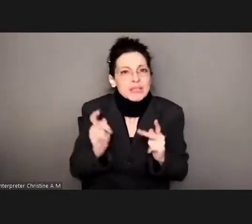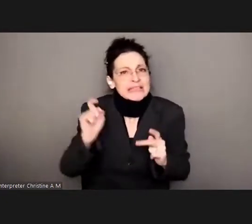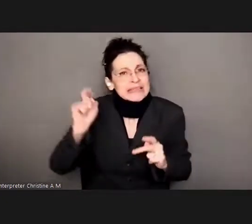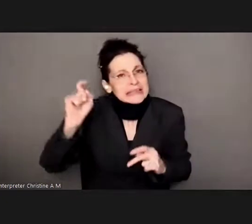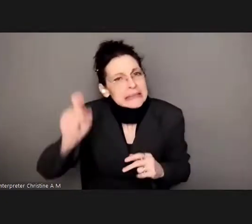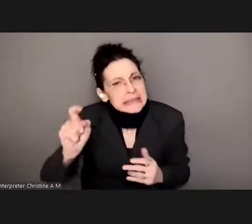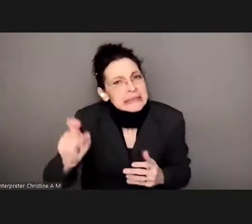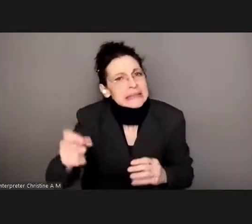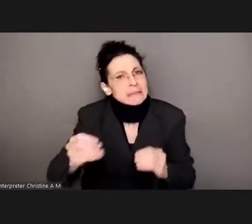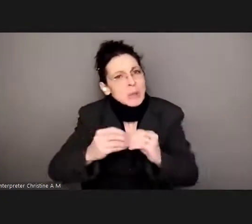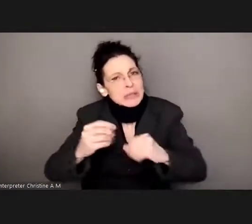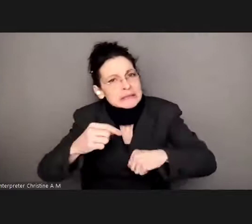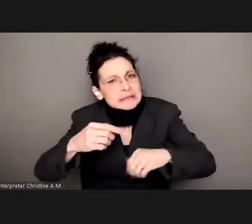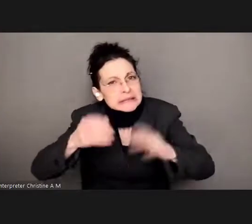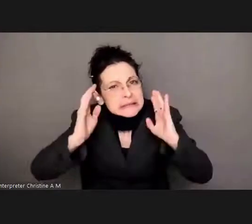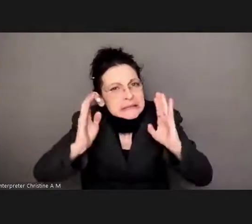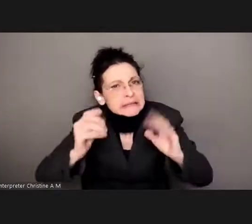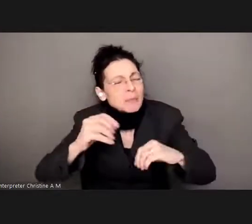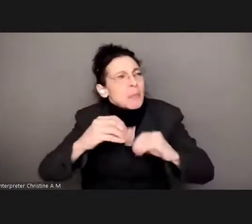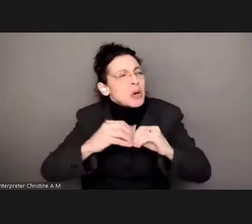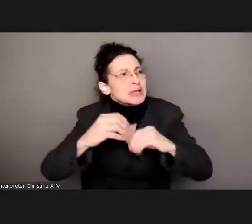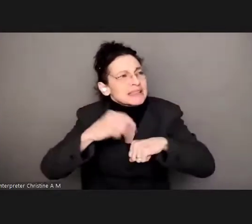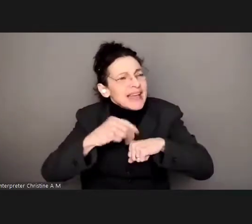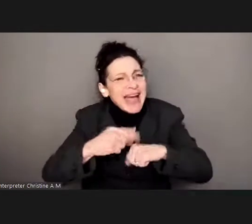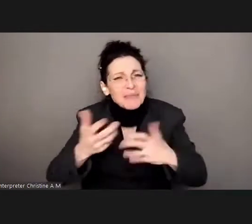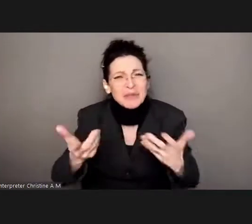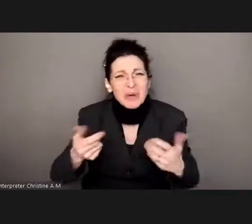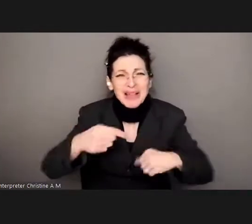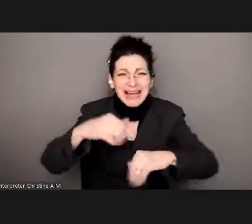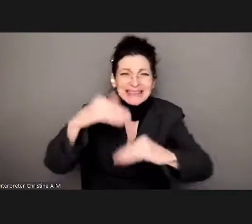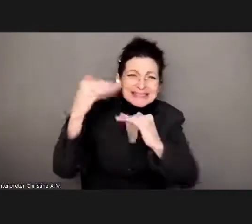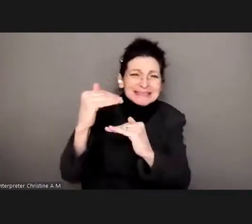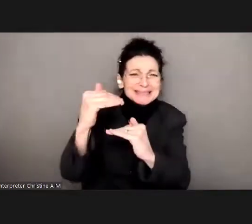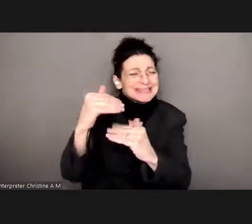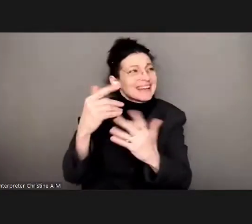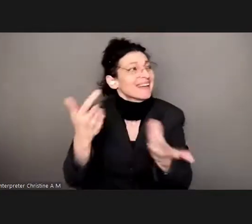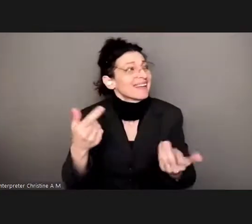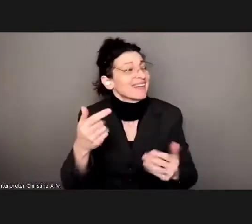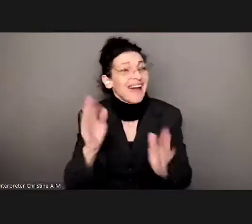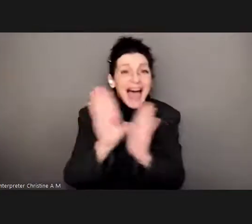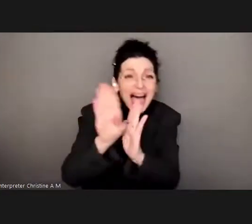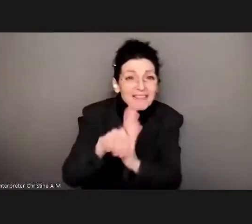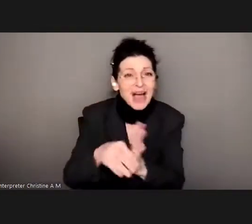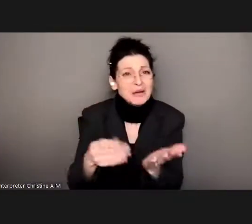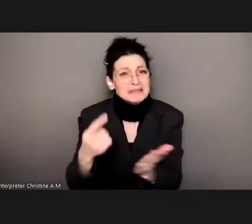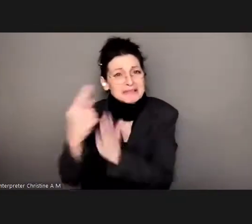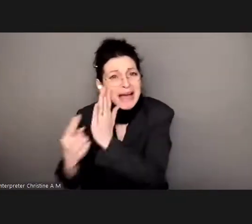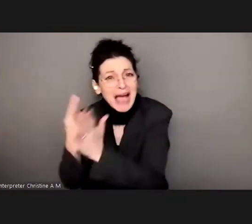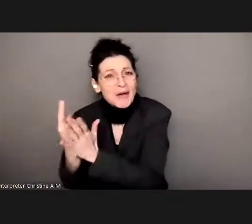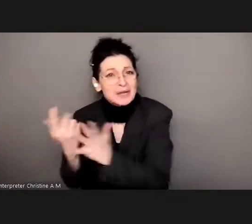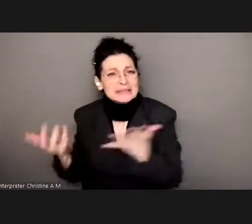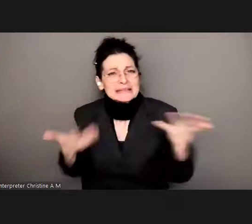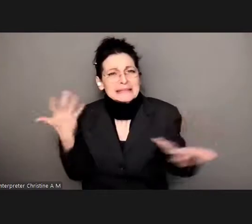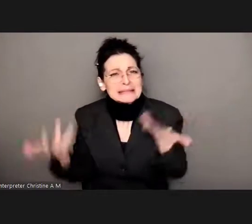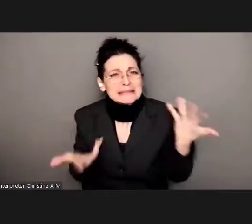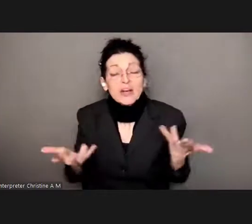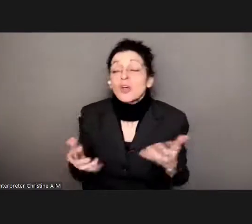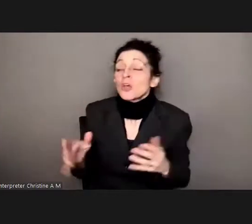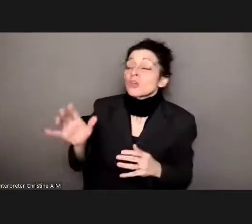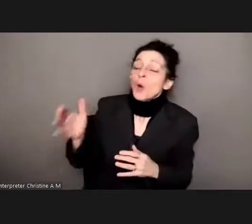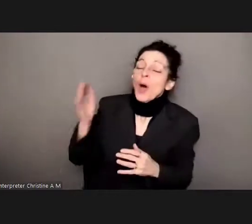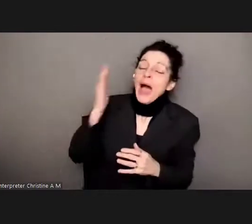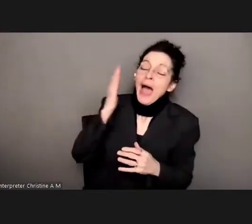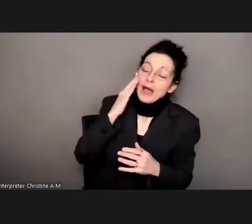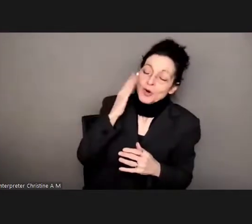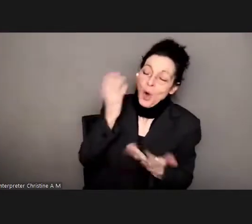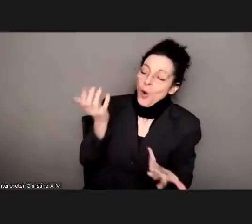specifically embraced by this kind of practice. And I wondered, I know it's not the same thing as a classroom, but what sorts of